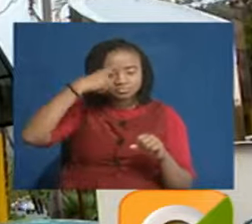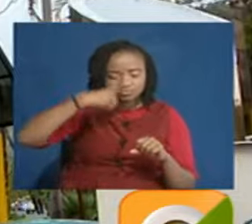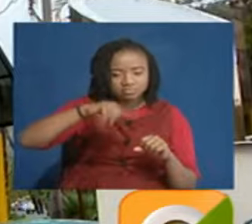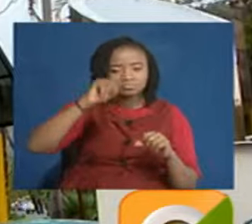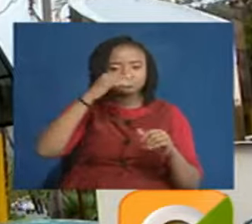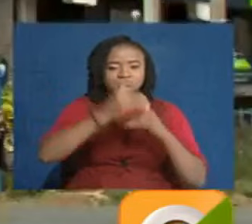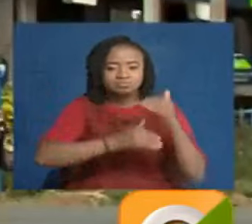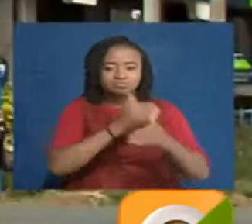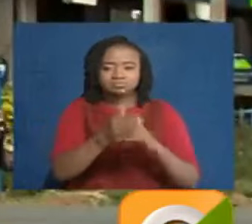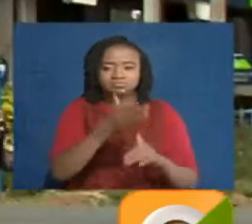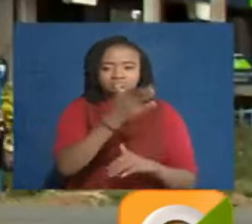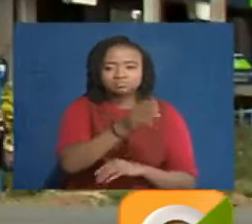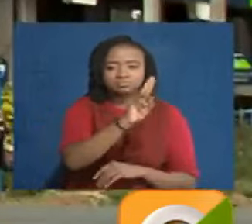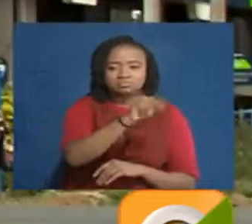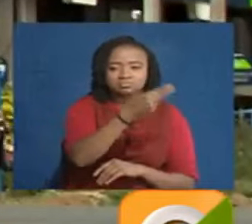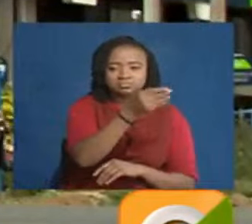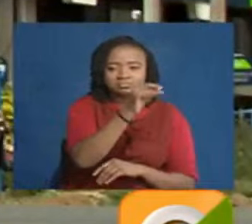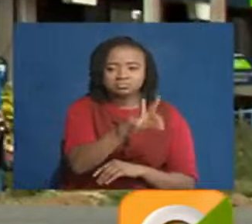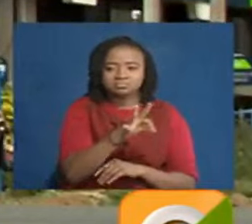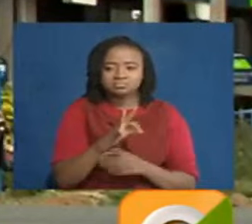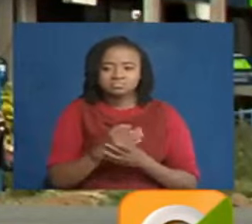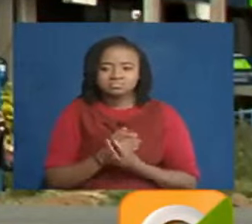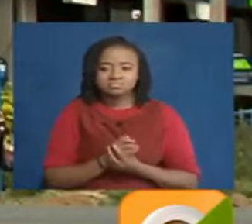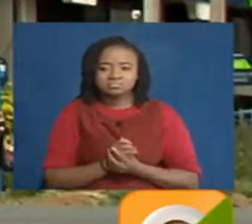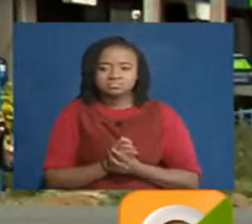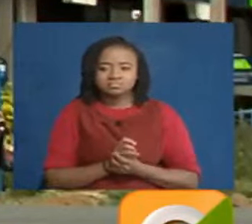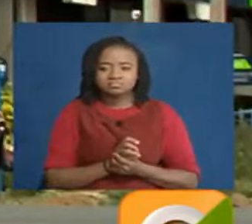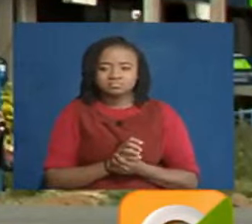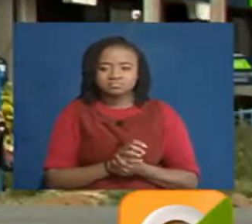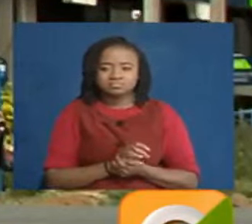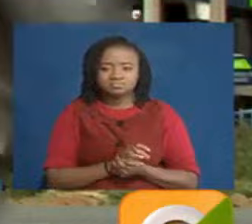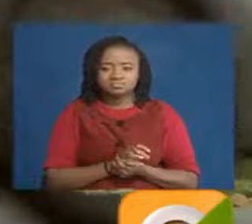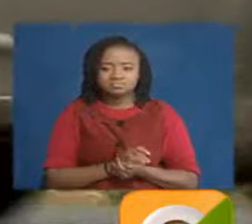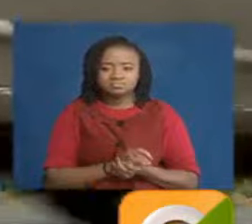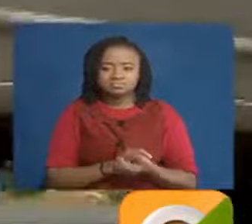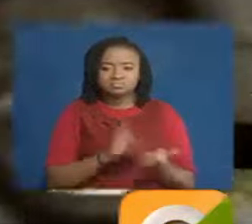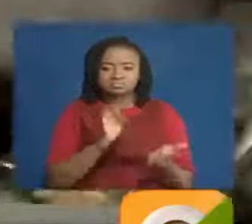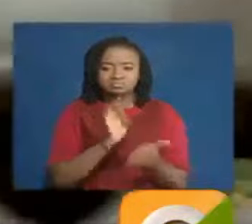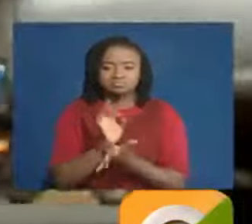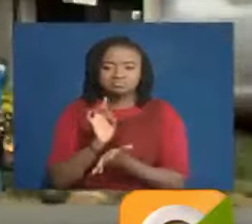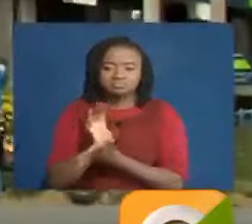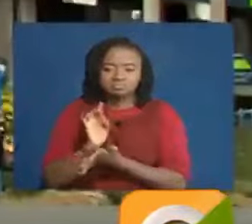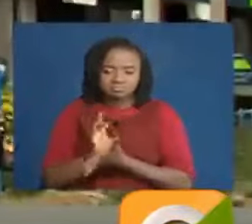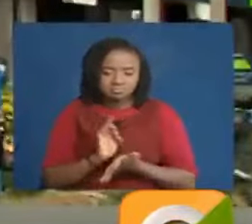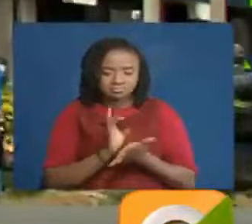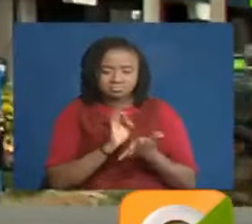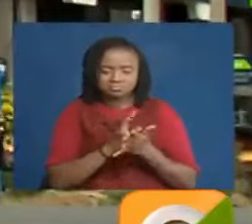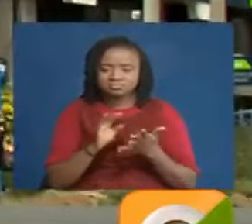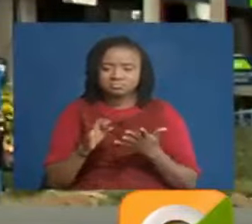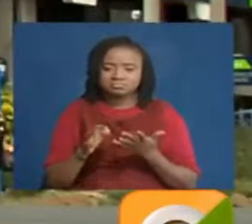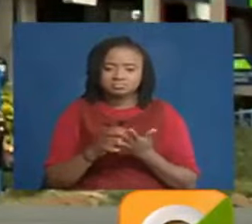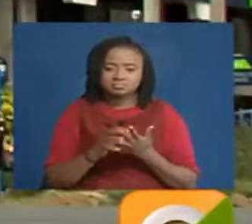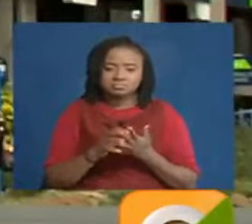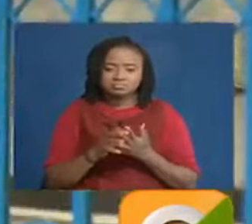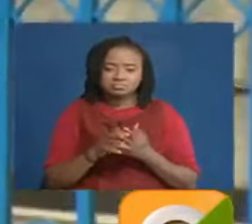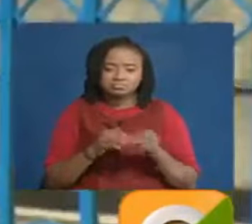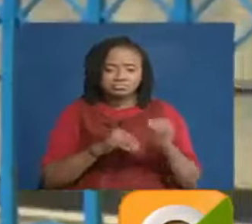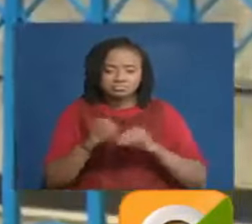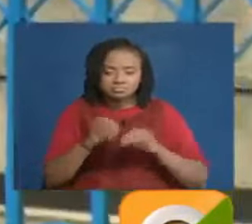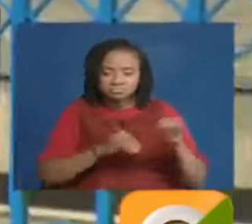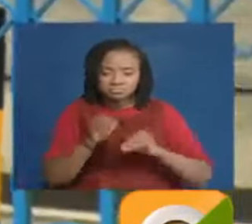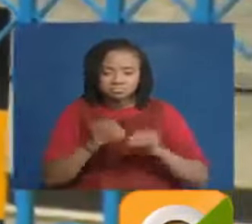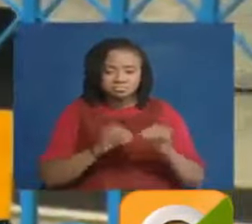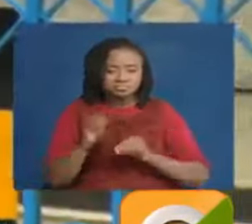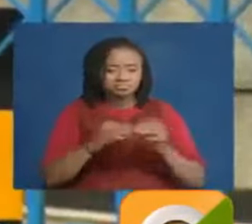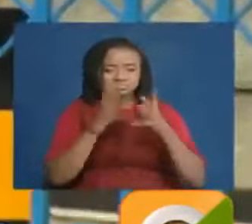procedures at NHIF revealed massive irregularities leading to the loss of millions of shillings. NHIF